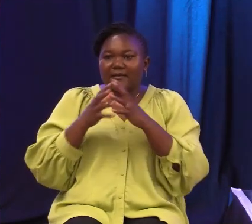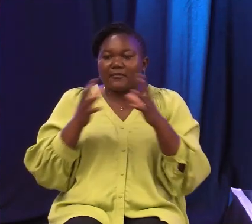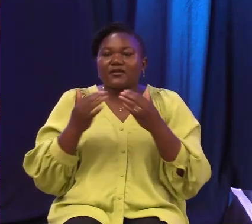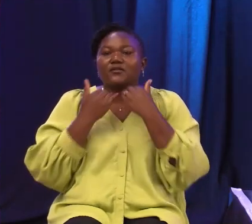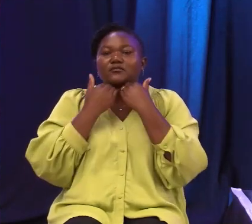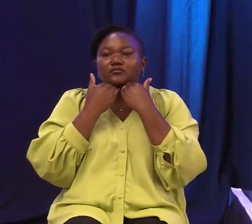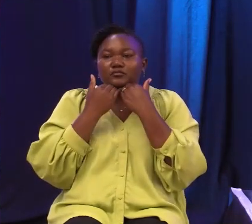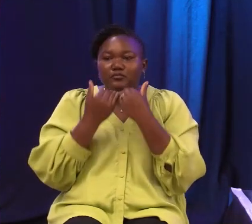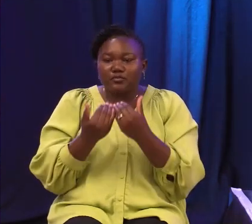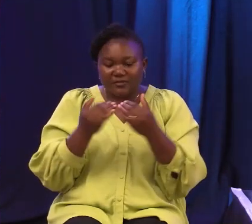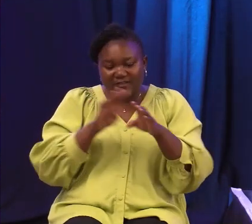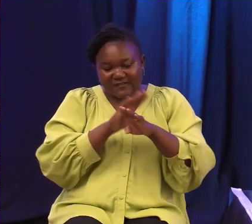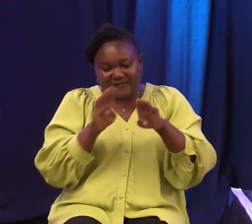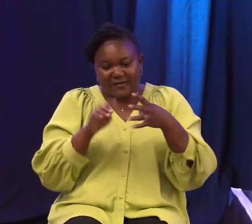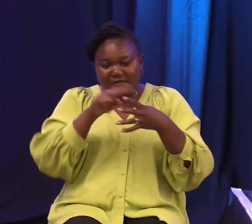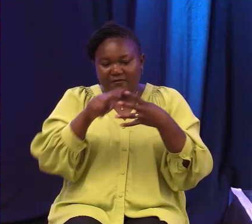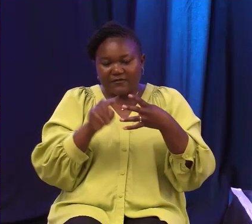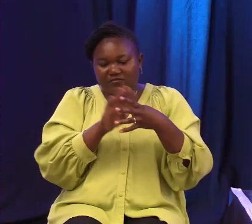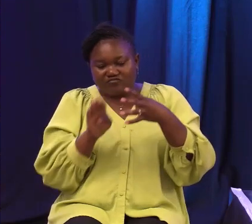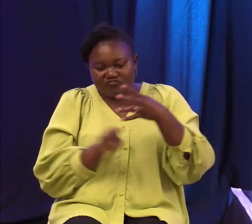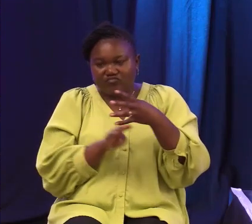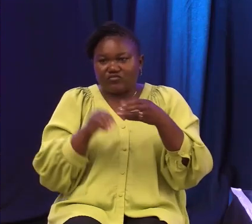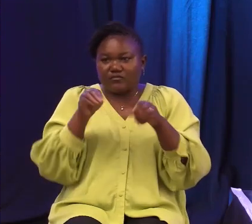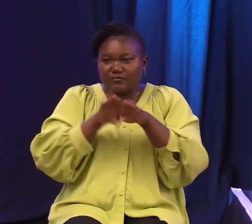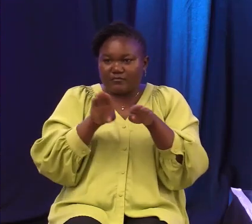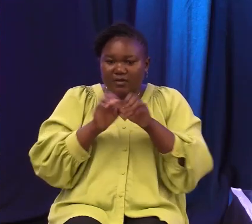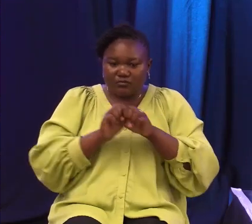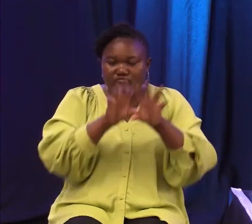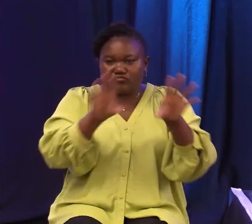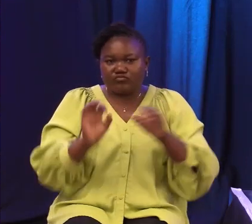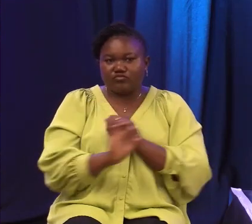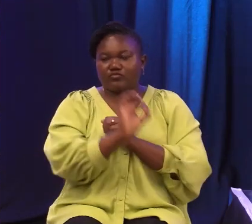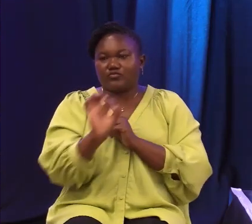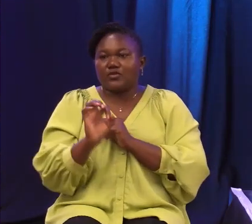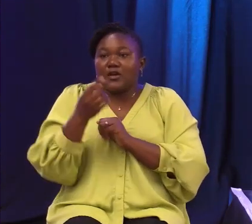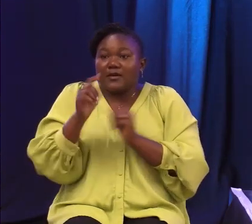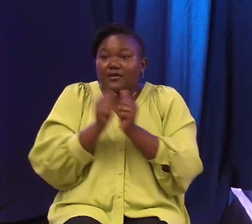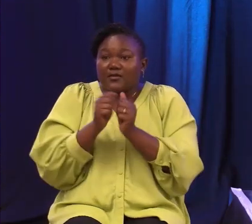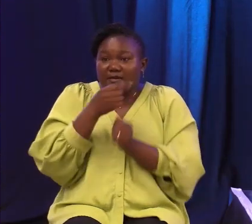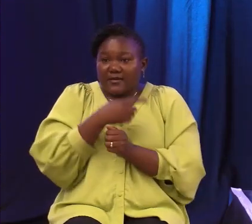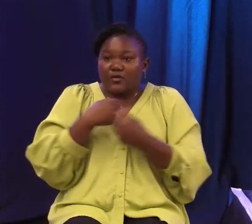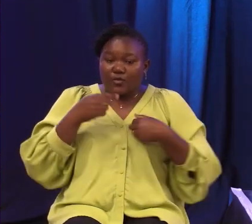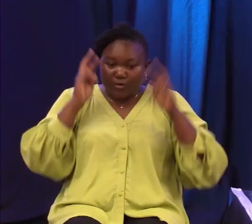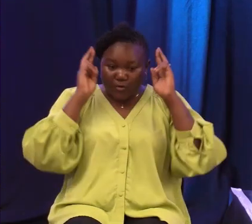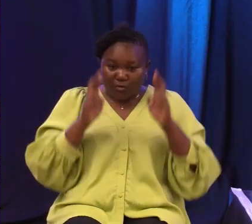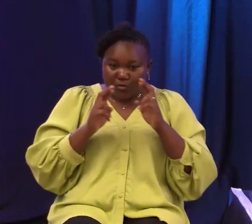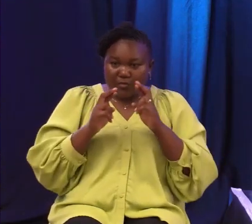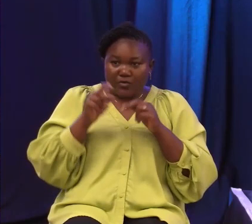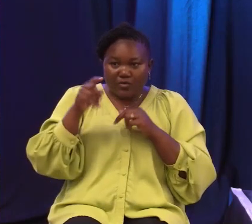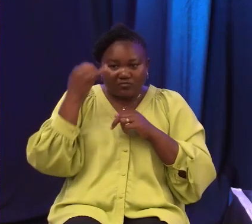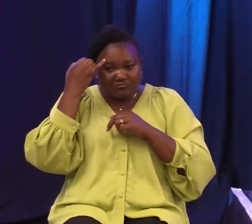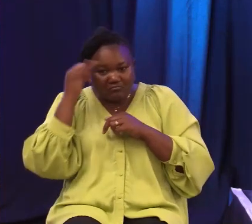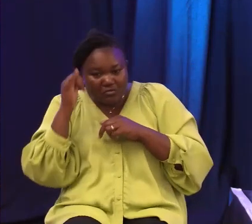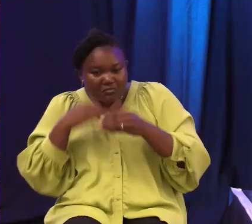clusters under which we will then create different messages for you guys. But with this, the hope is that you have an overview